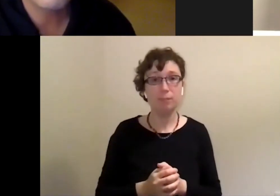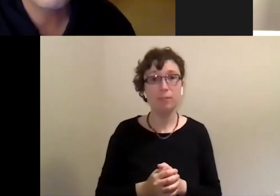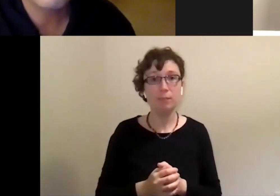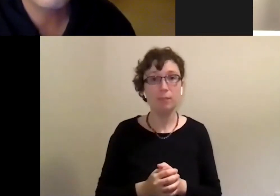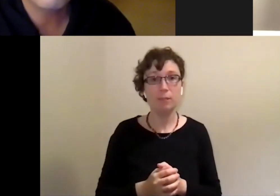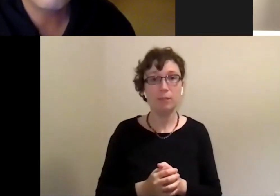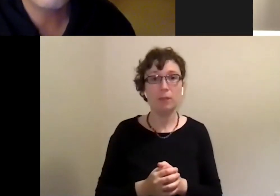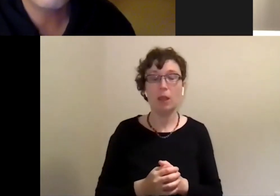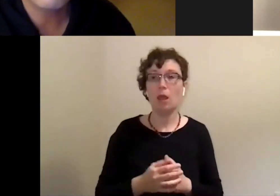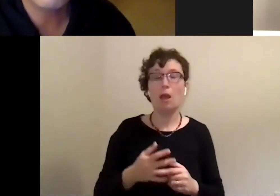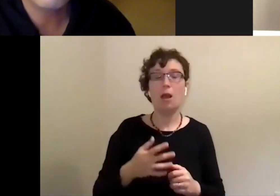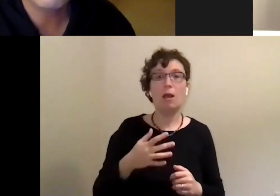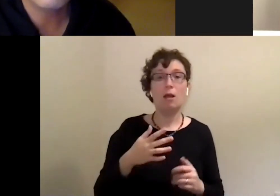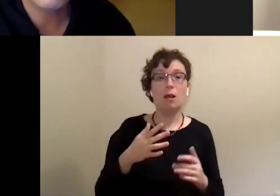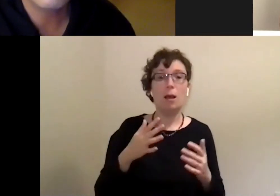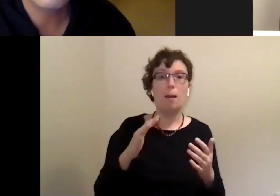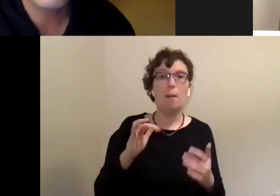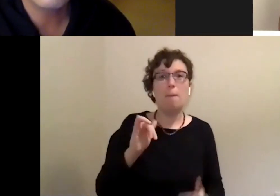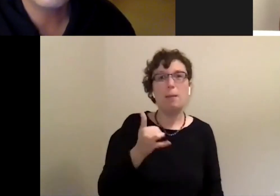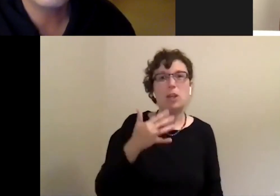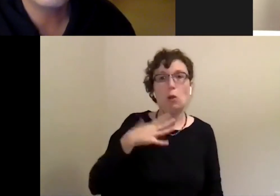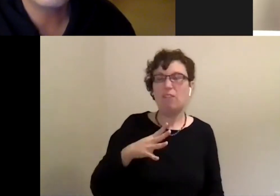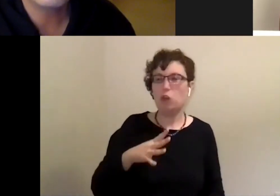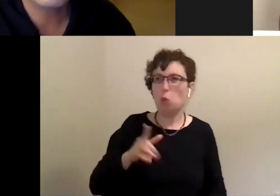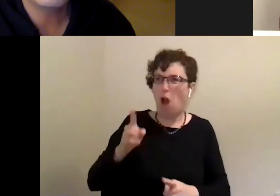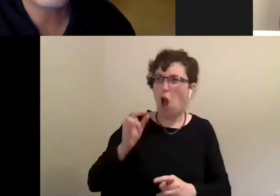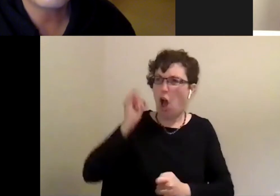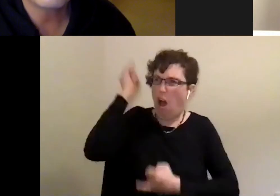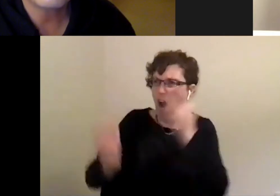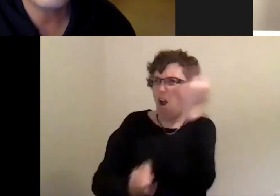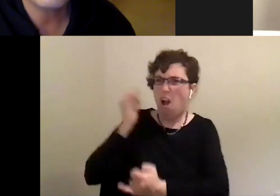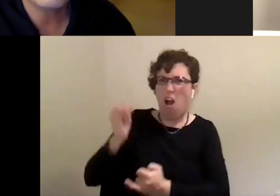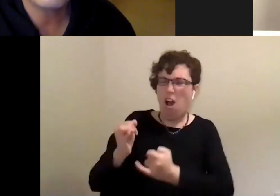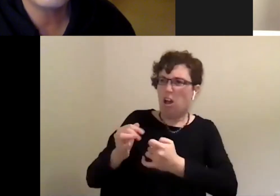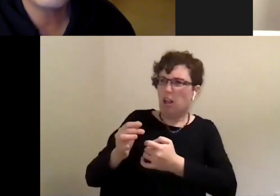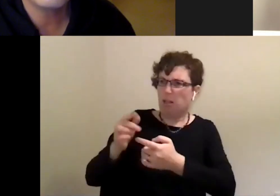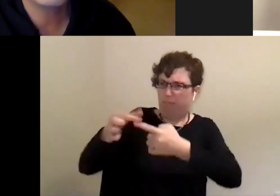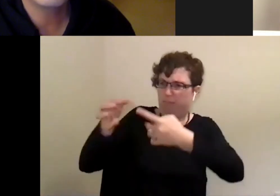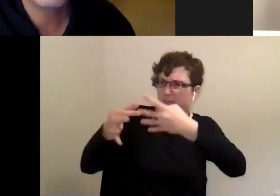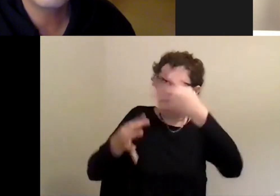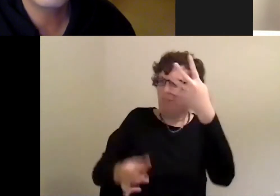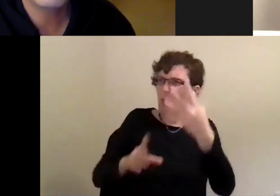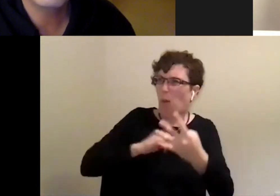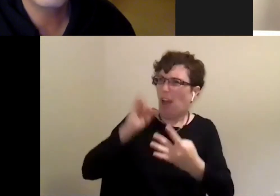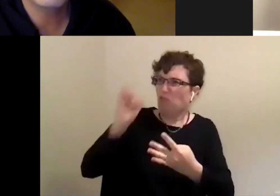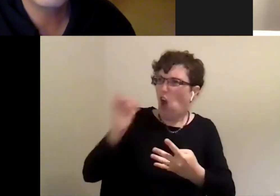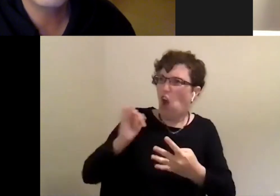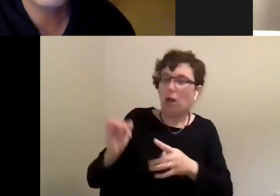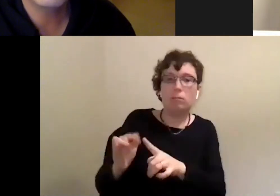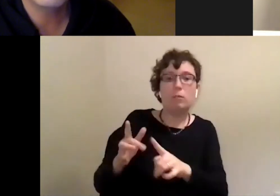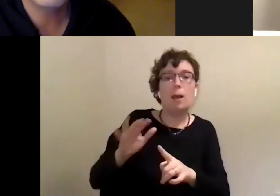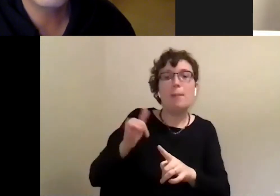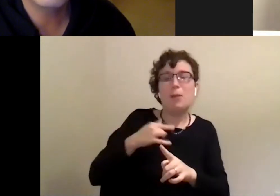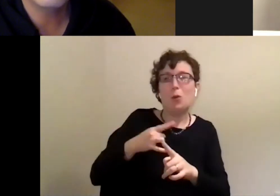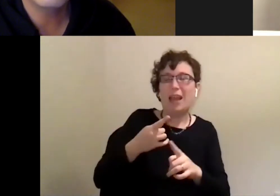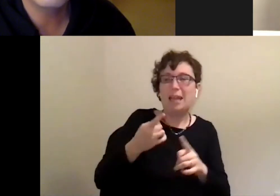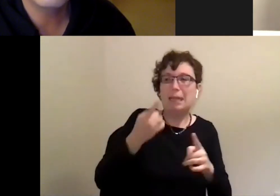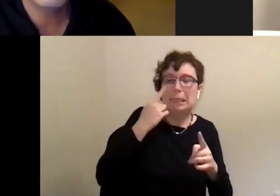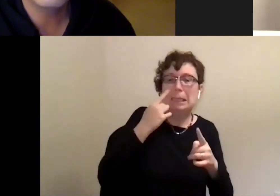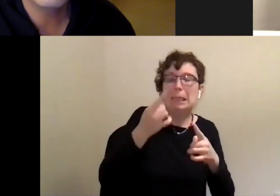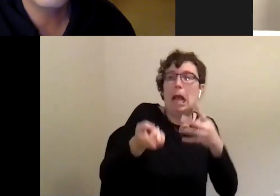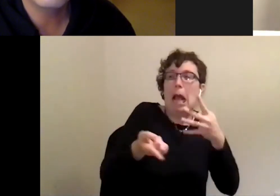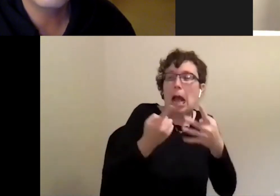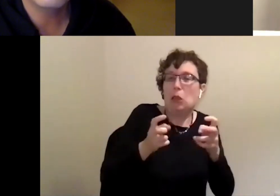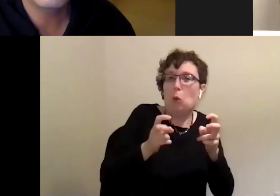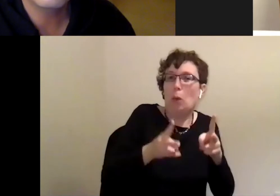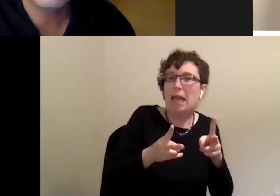this. Maybe go for the route of education, which you can find online and through other resources,